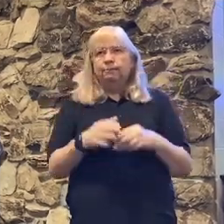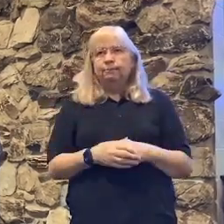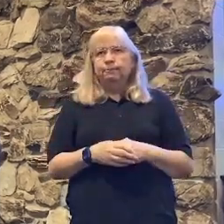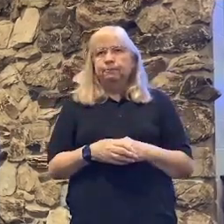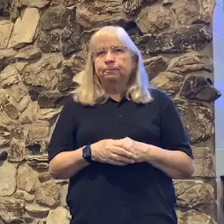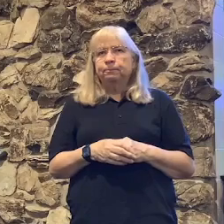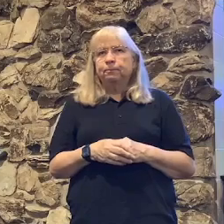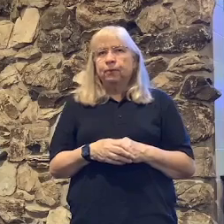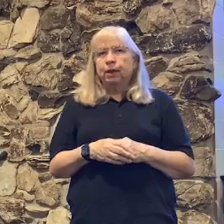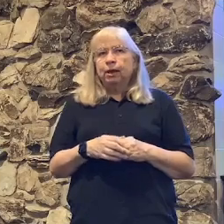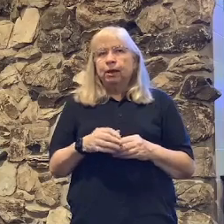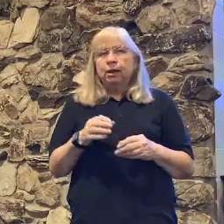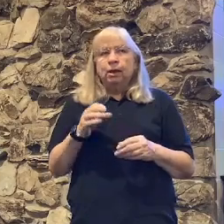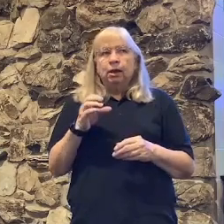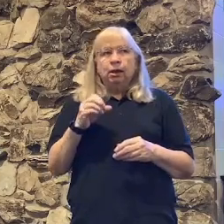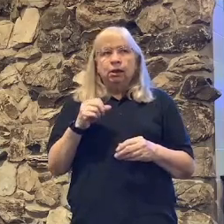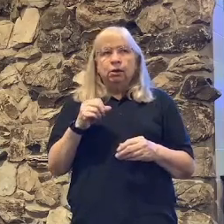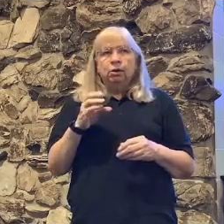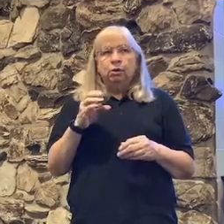So,